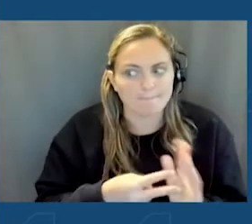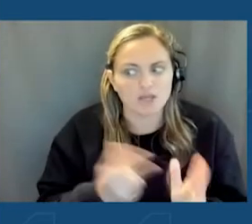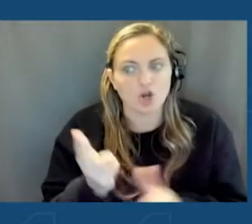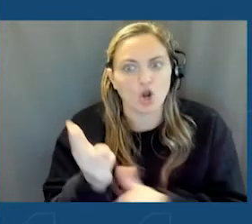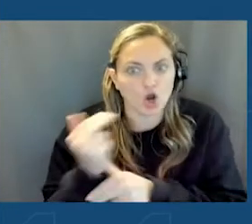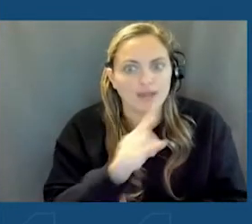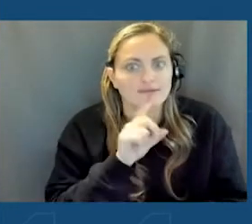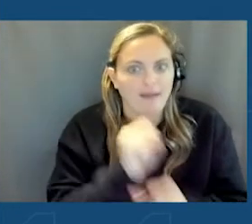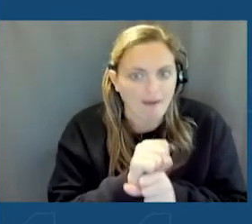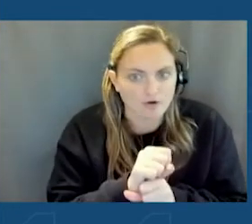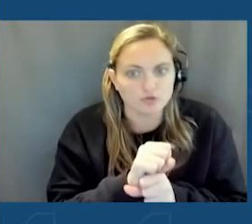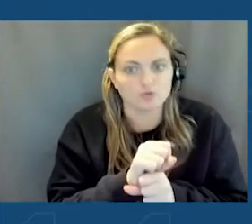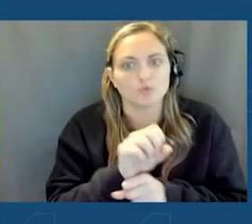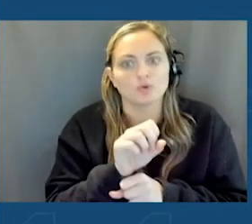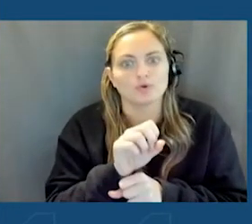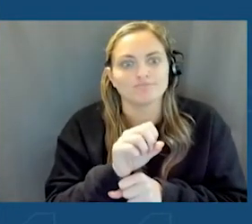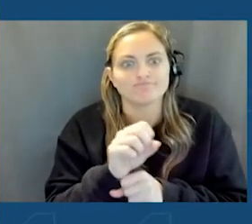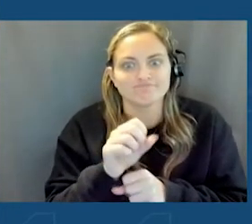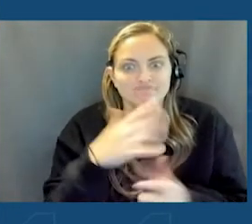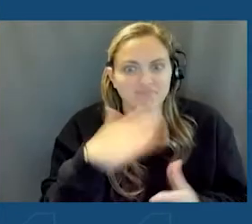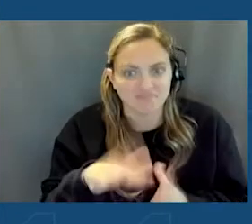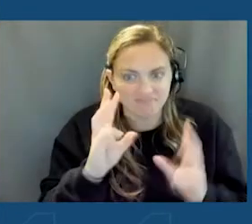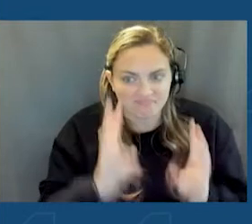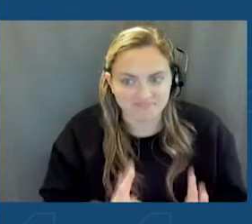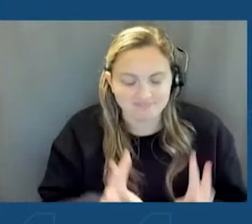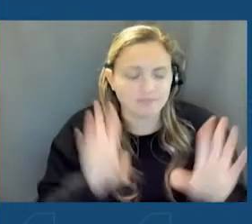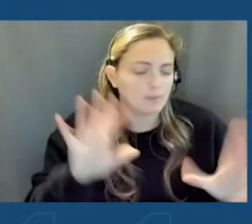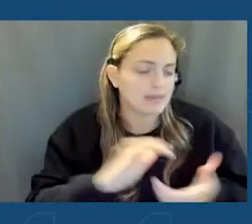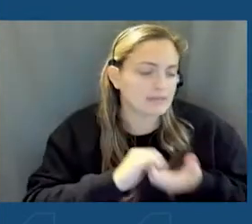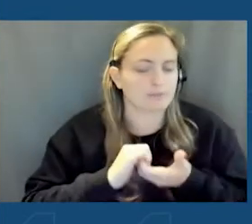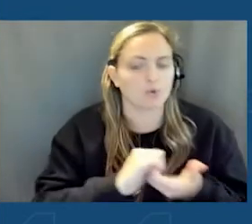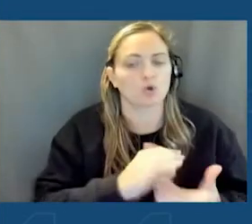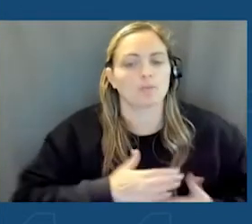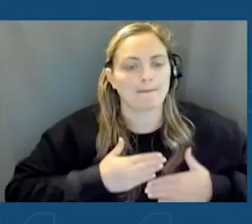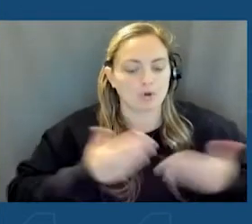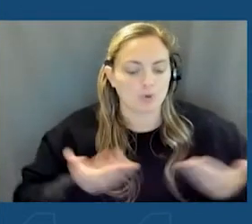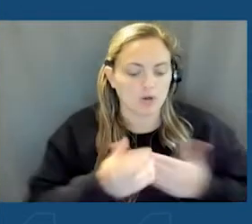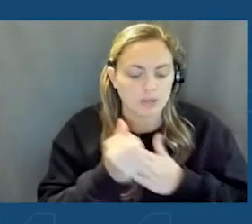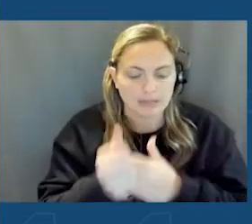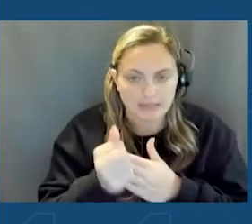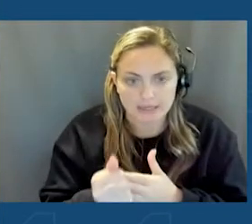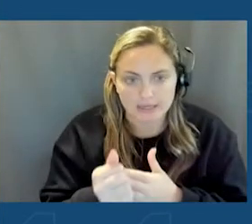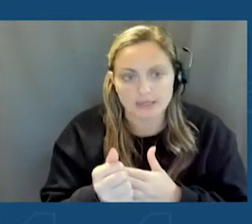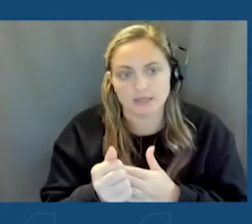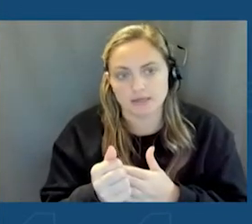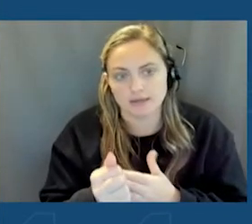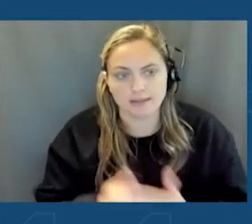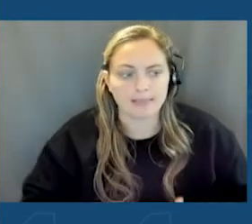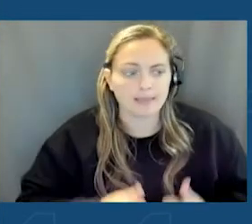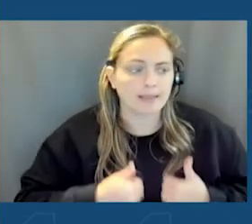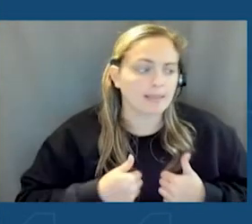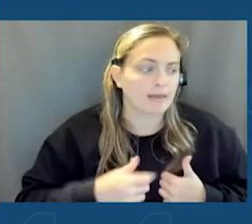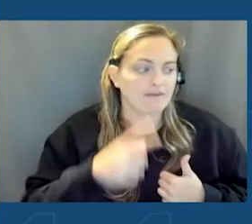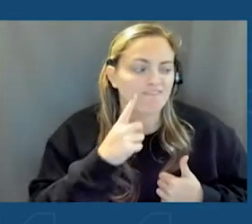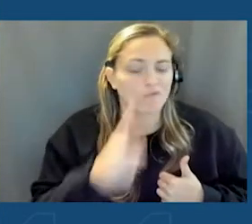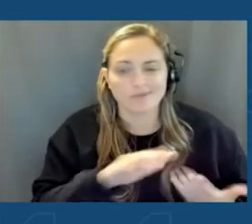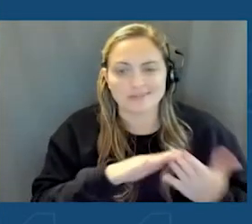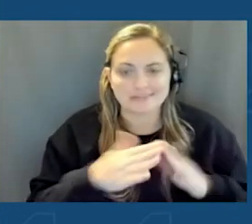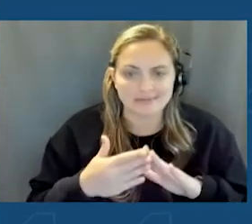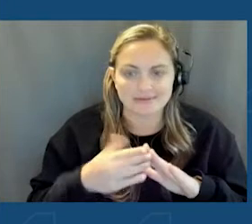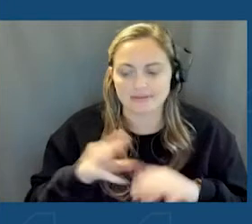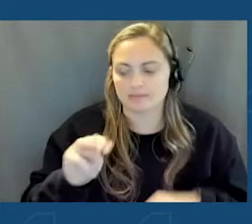storms. And so you've been an amazing partner. So glad to have you leading the lifeblood of our city, our MTA. So Jano Lieber,